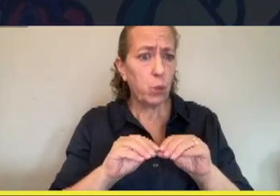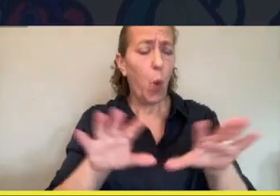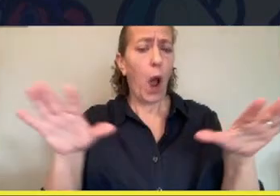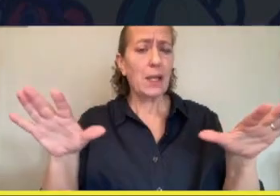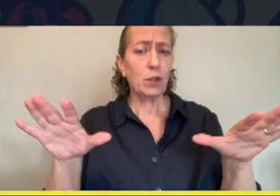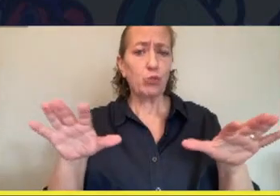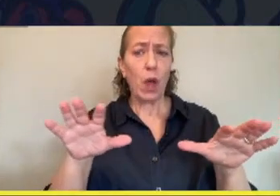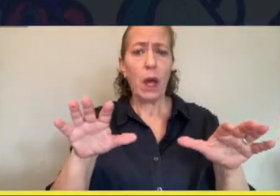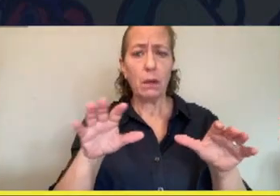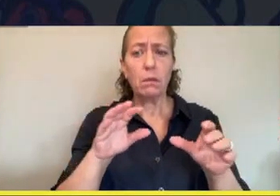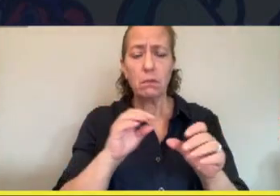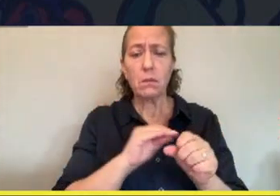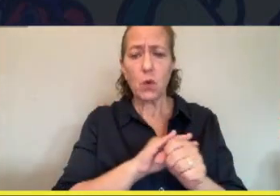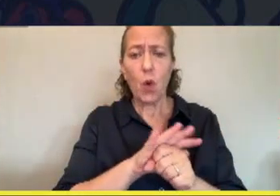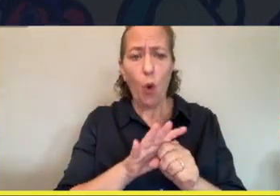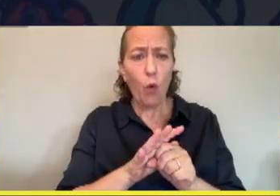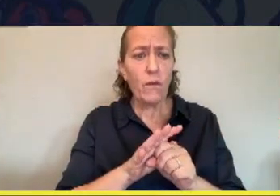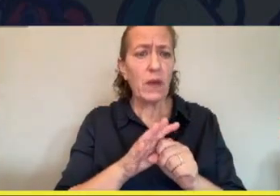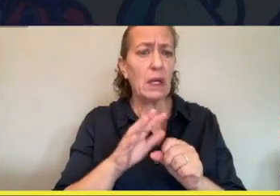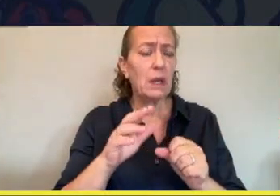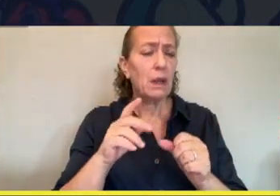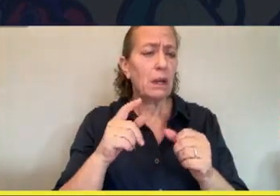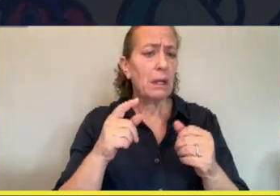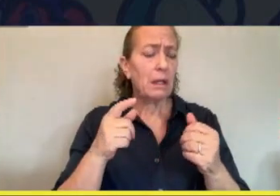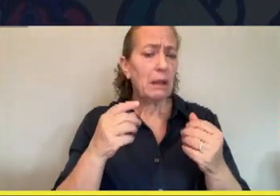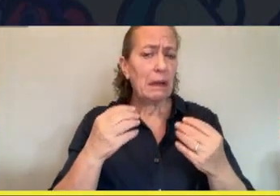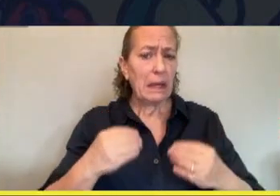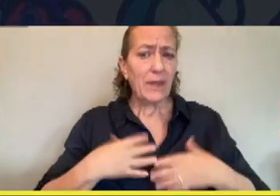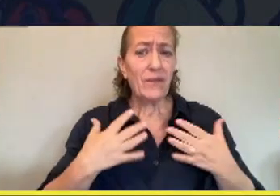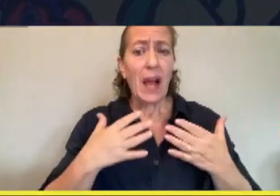COVID-19 infections and deaths in nursing homes, initially in